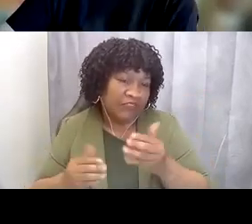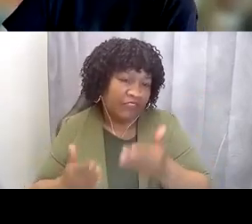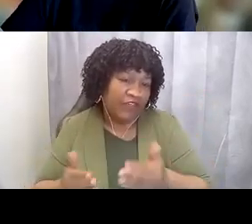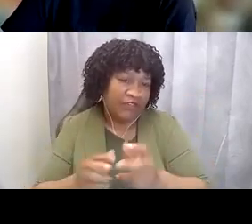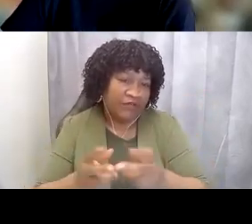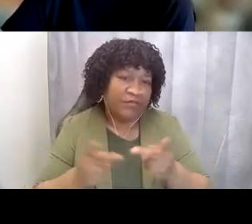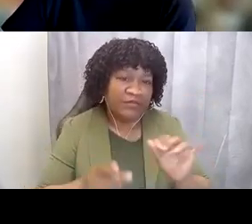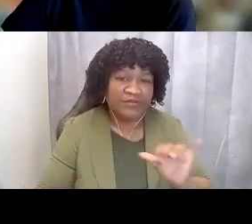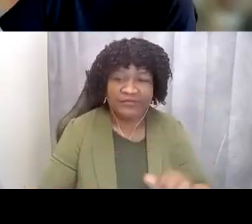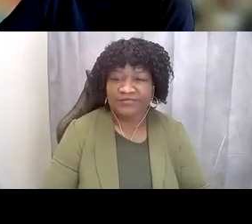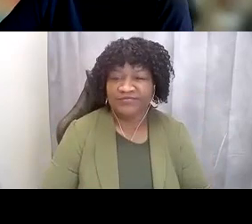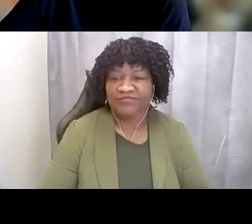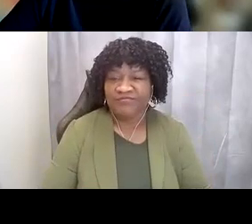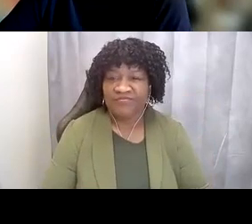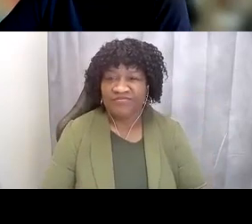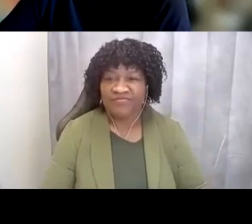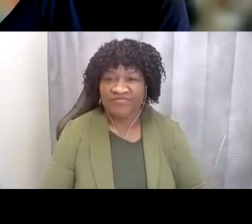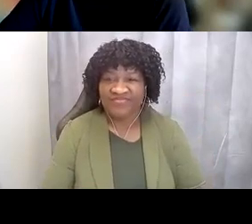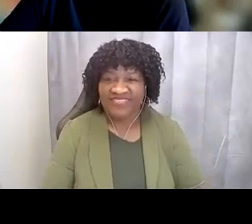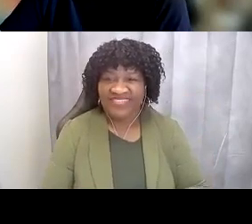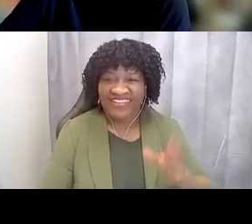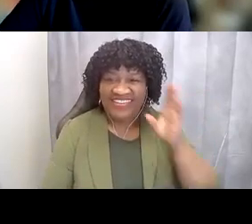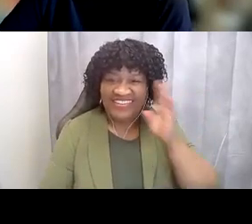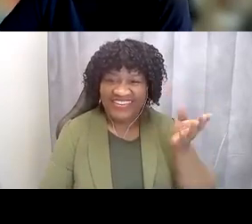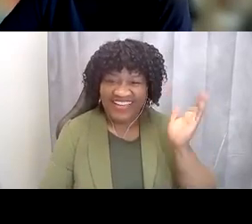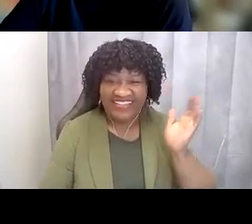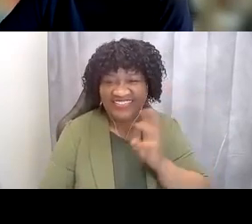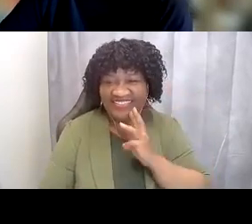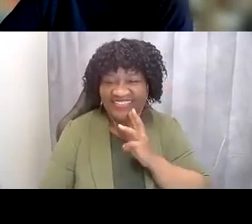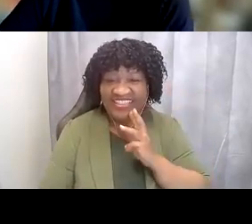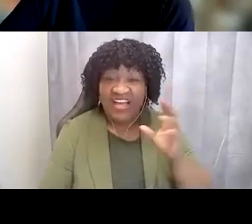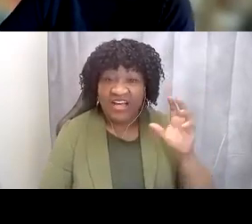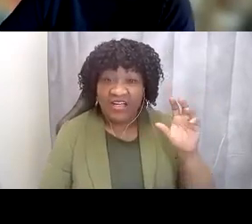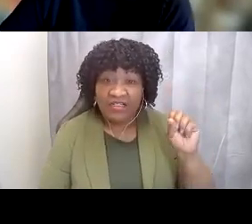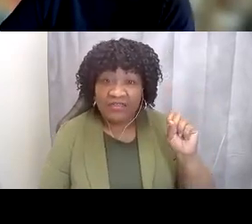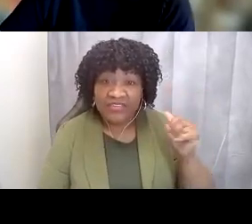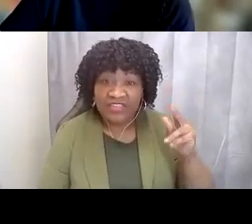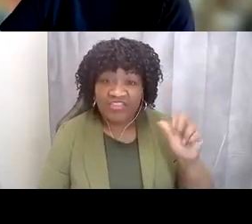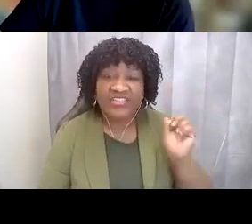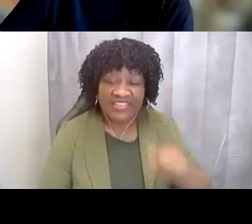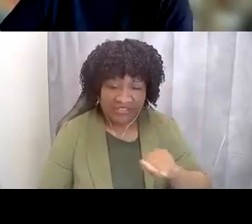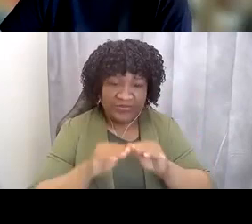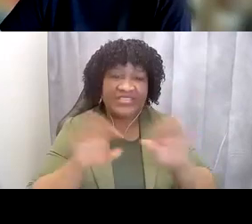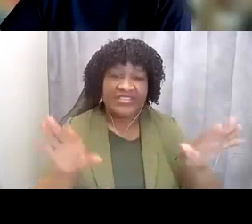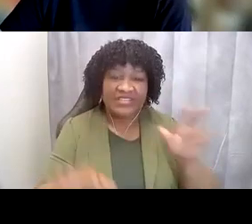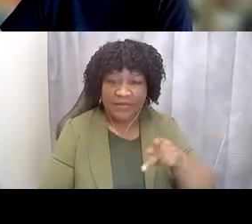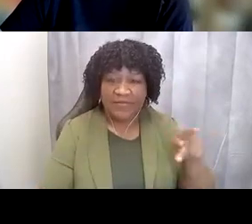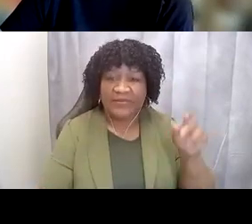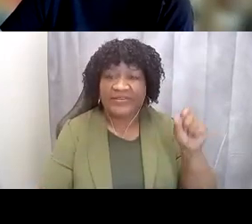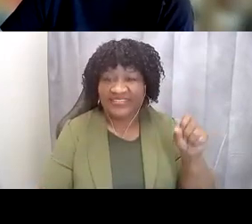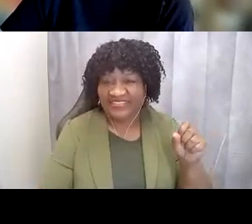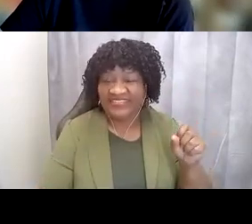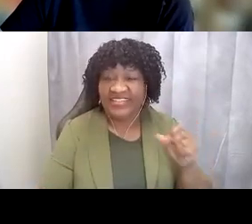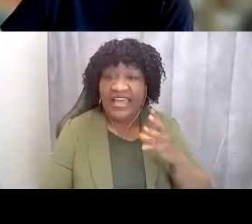Excuse me. Bubbly water while presenting, yay. Sasha, yes, we will send this out. If you